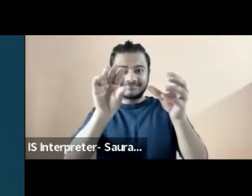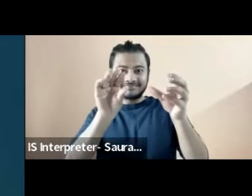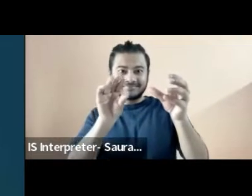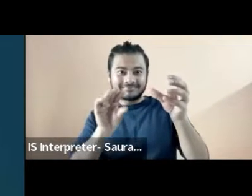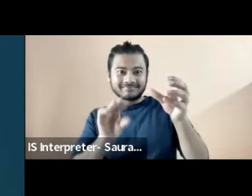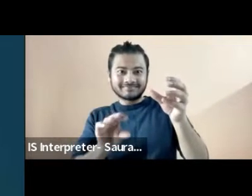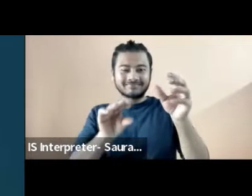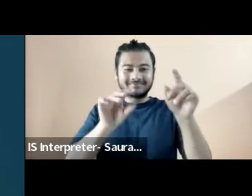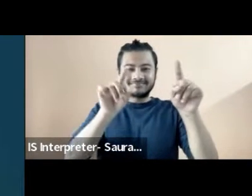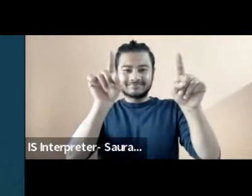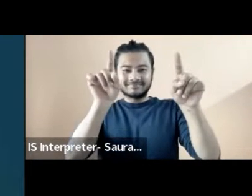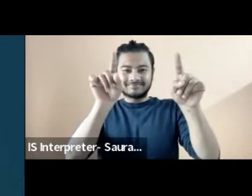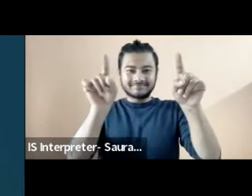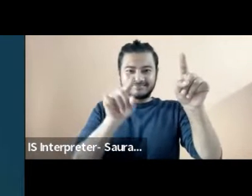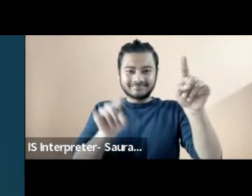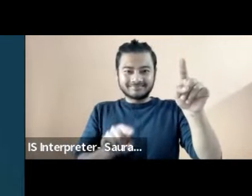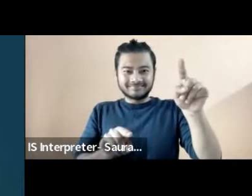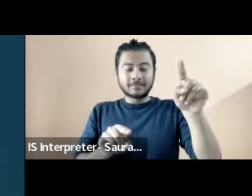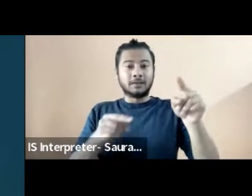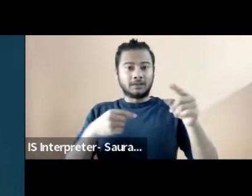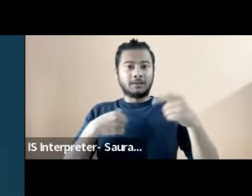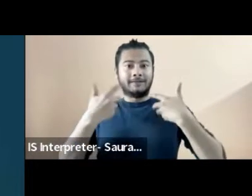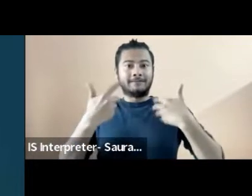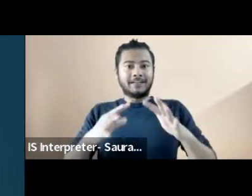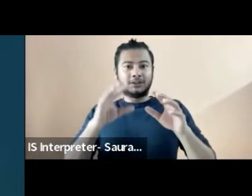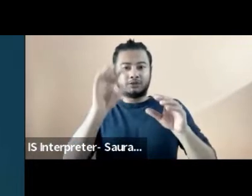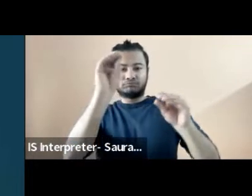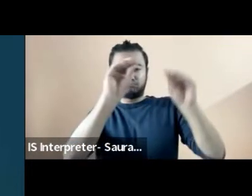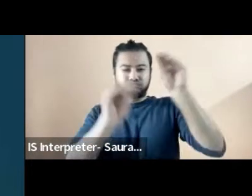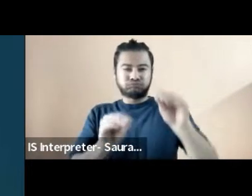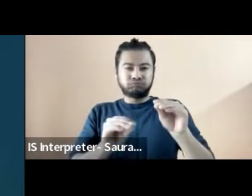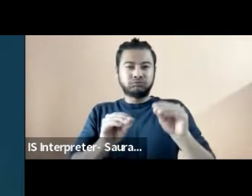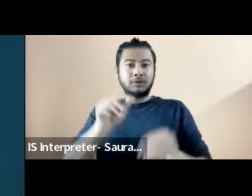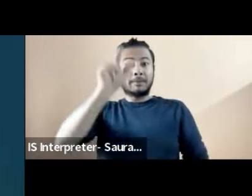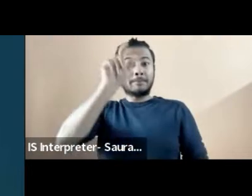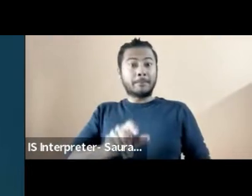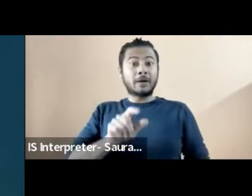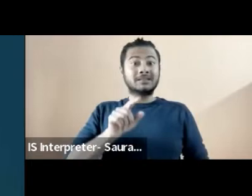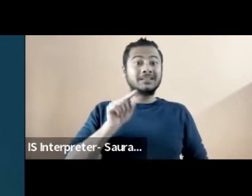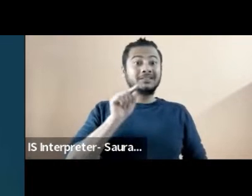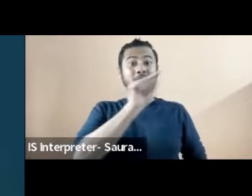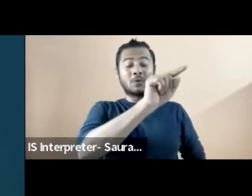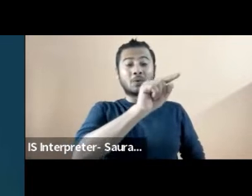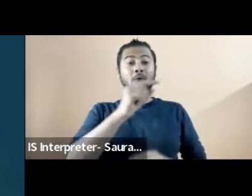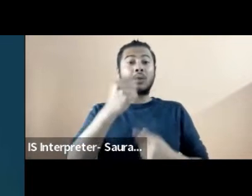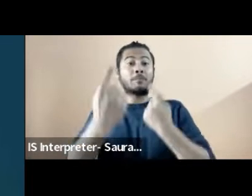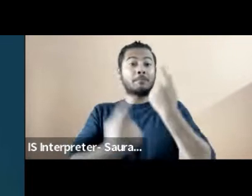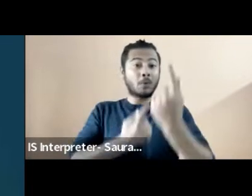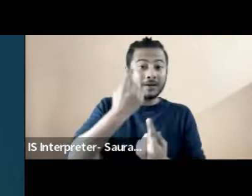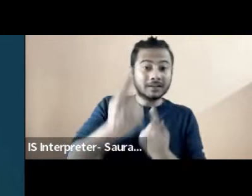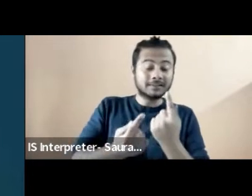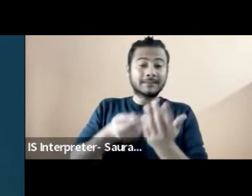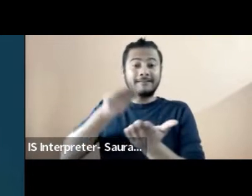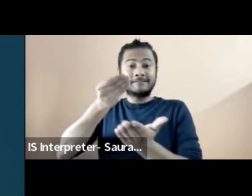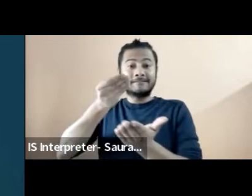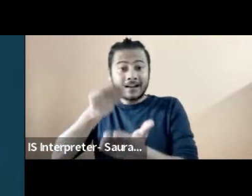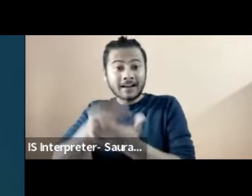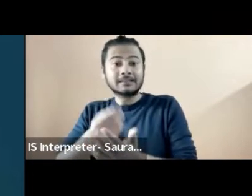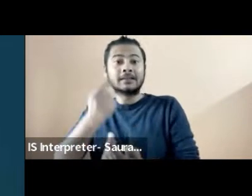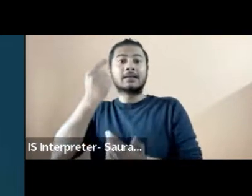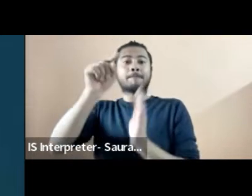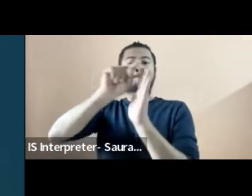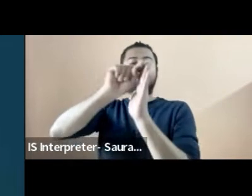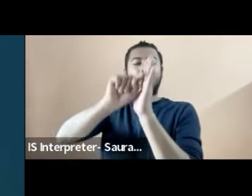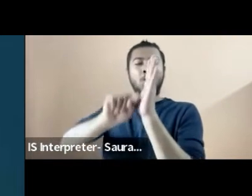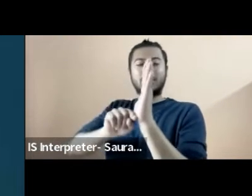into the 3 streams of Kingdom's framework, which is the problem stream, politics, and policy, and finally policy output. And alongside,